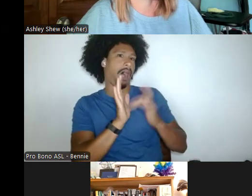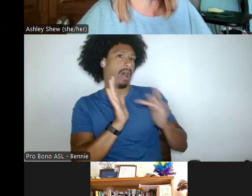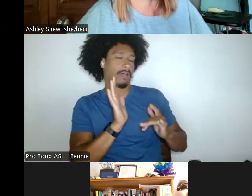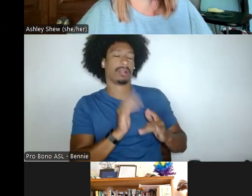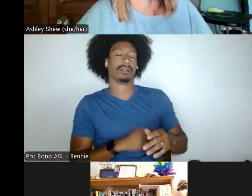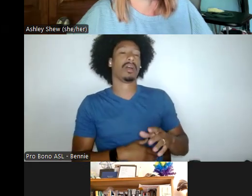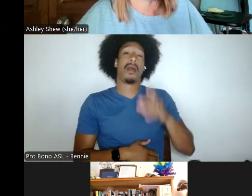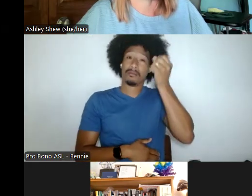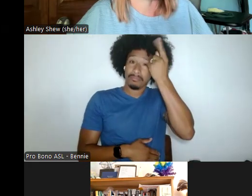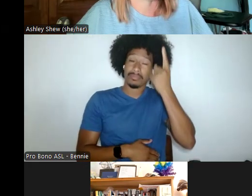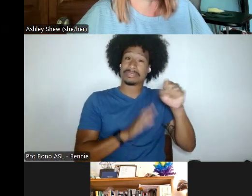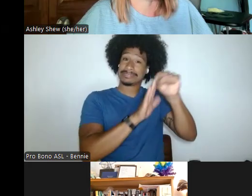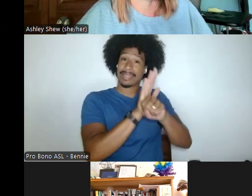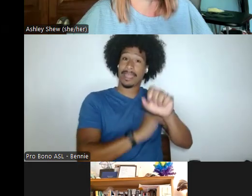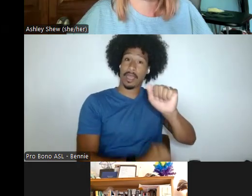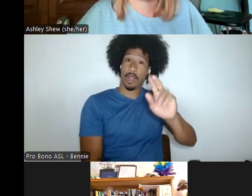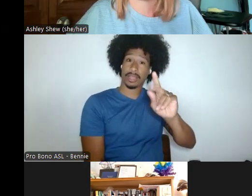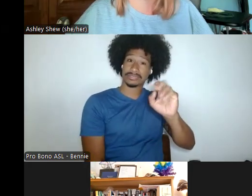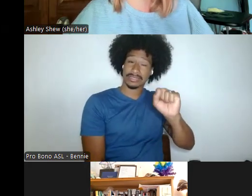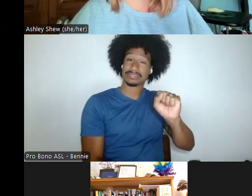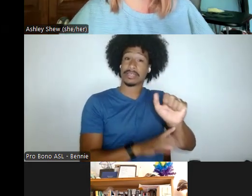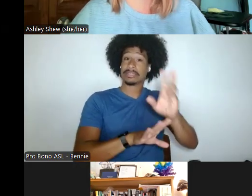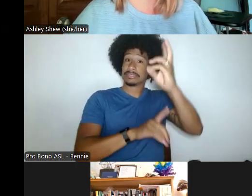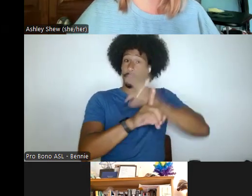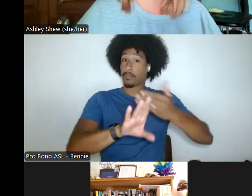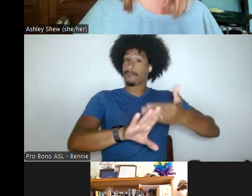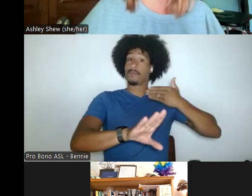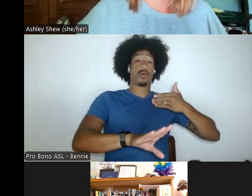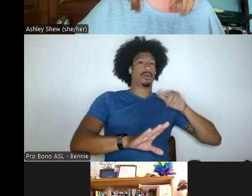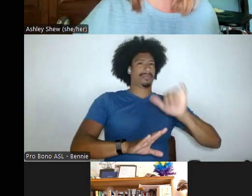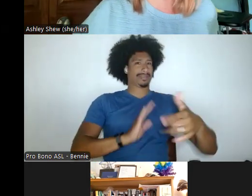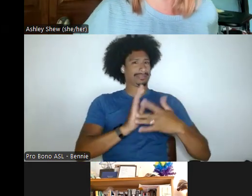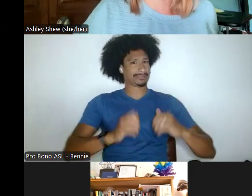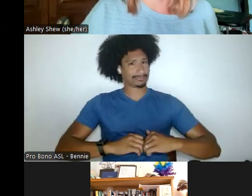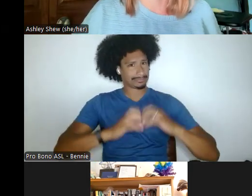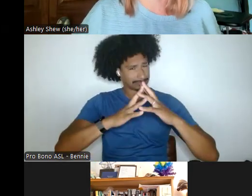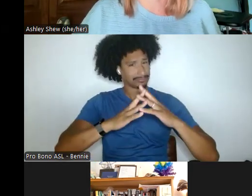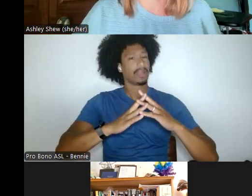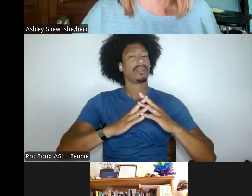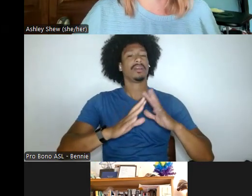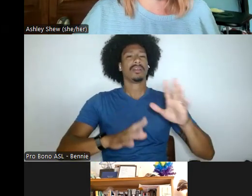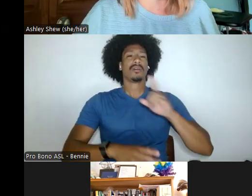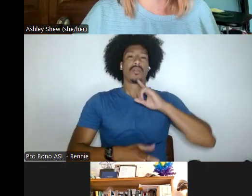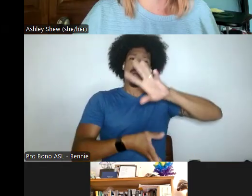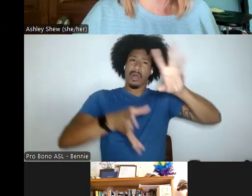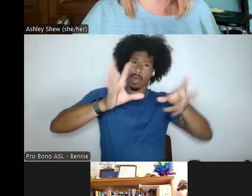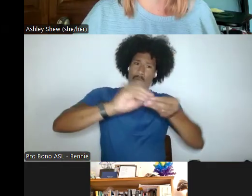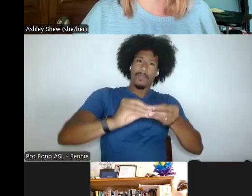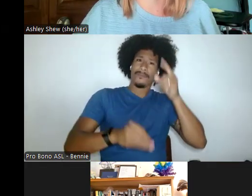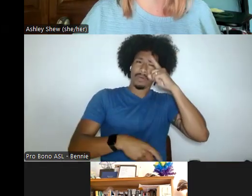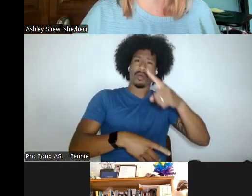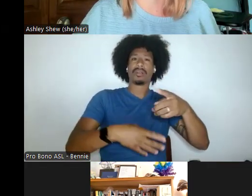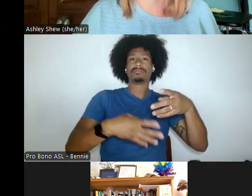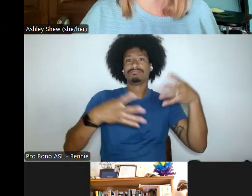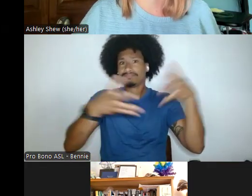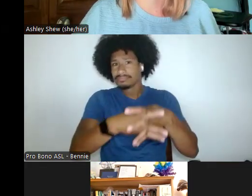rollout, uh, the total amount of convictions for Medicaid fraud with personal